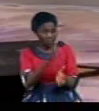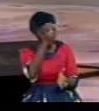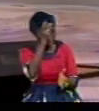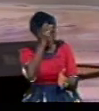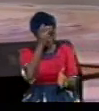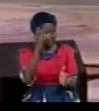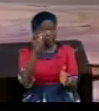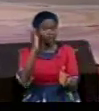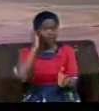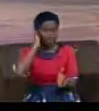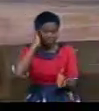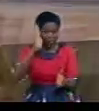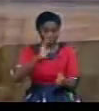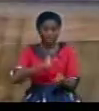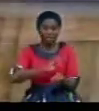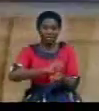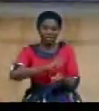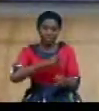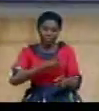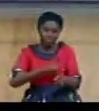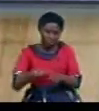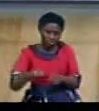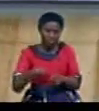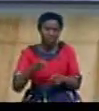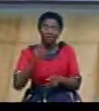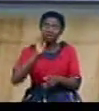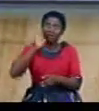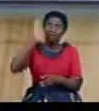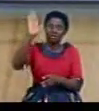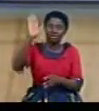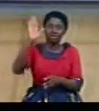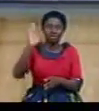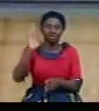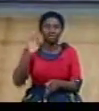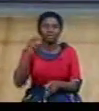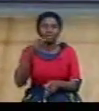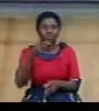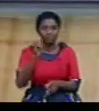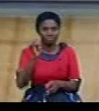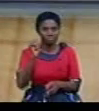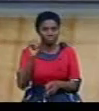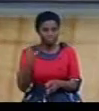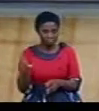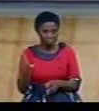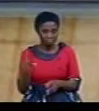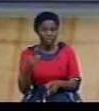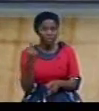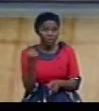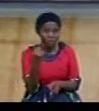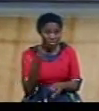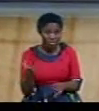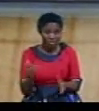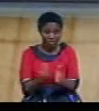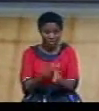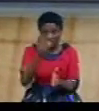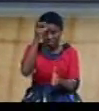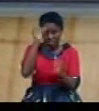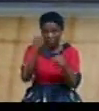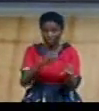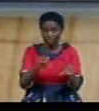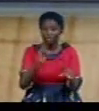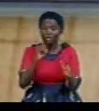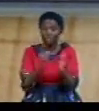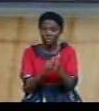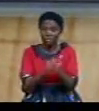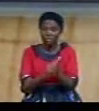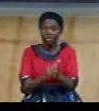Bruce is healed the only thing you'll be able to do Satan is to crucify him and nail